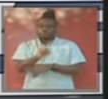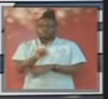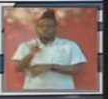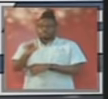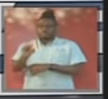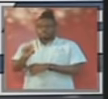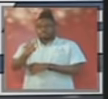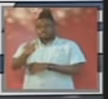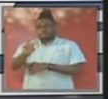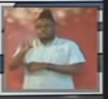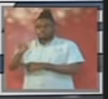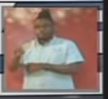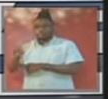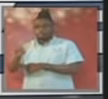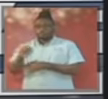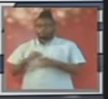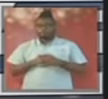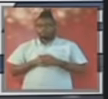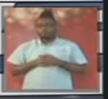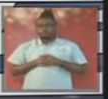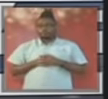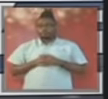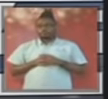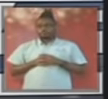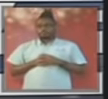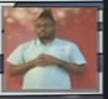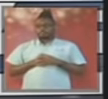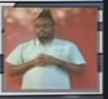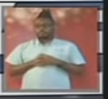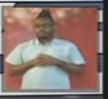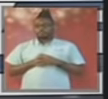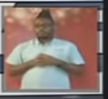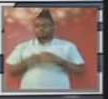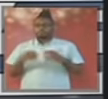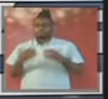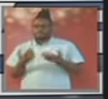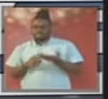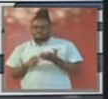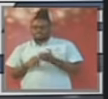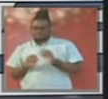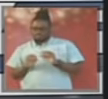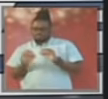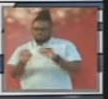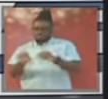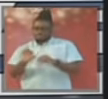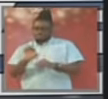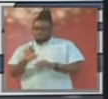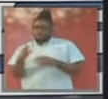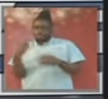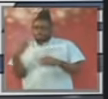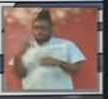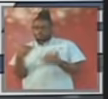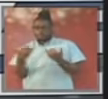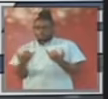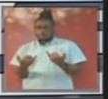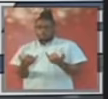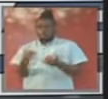number 595, which was presented on social media. At present,